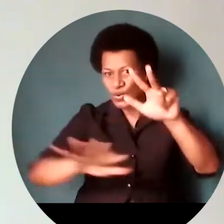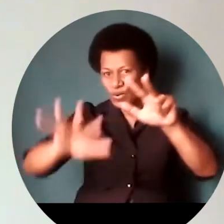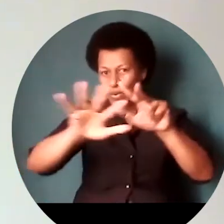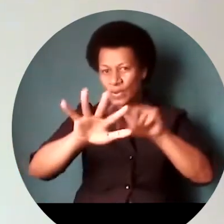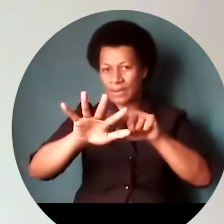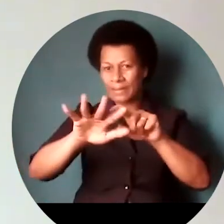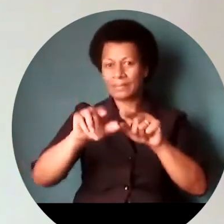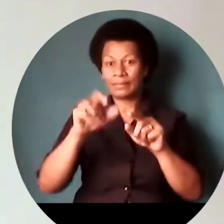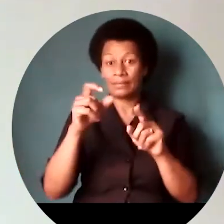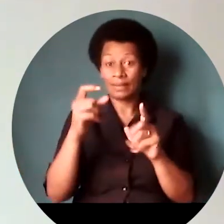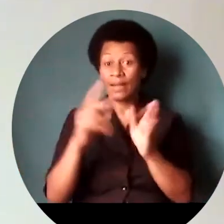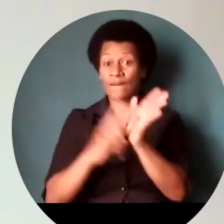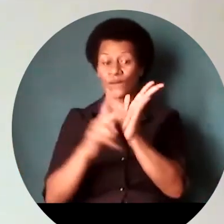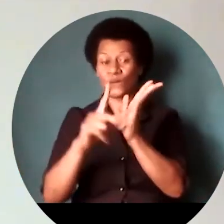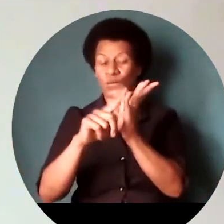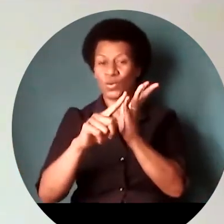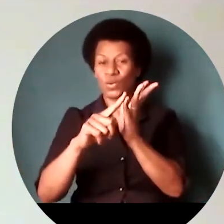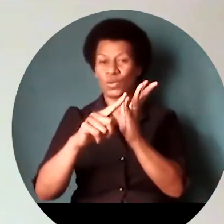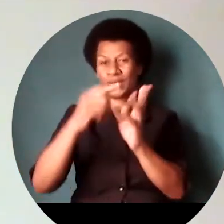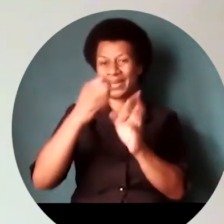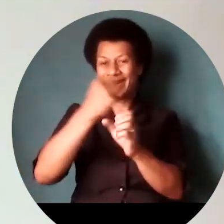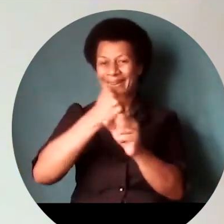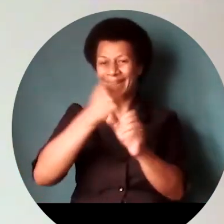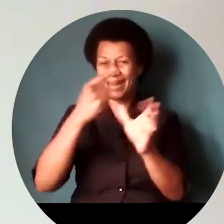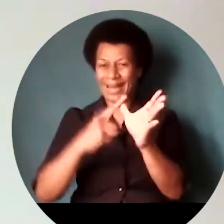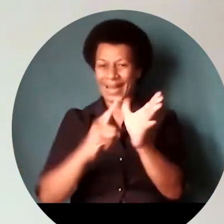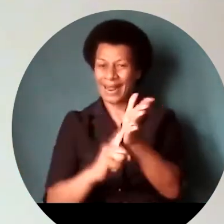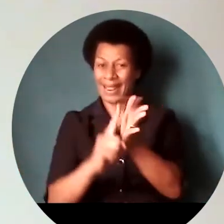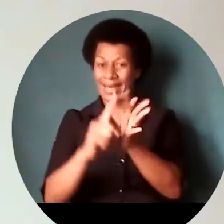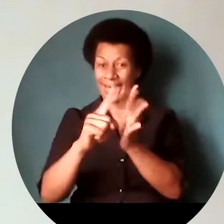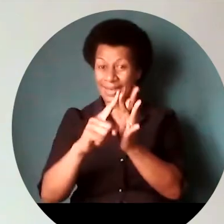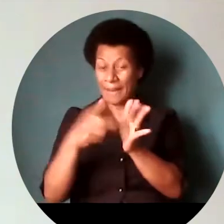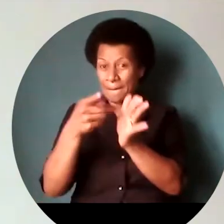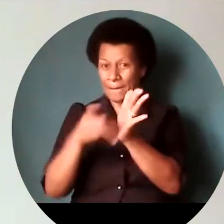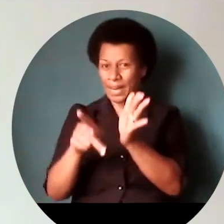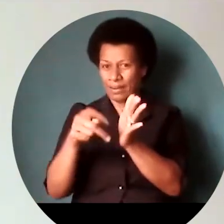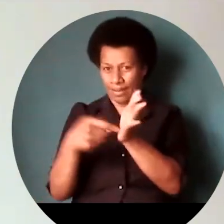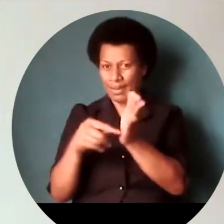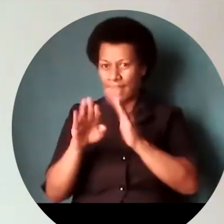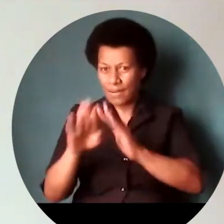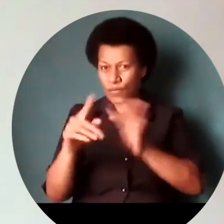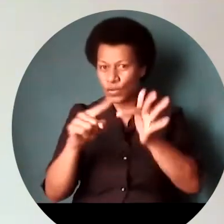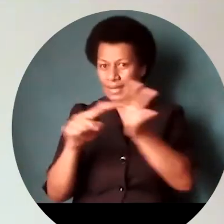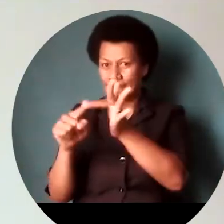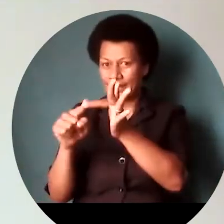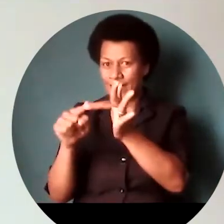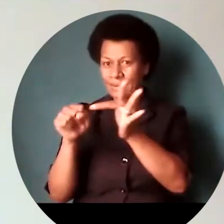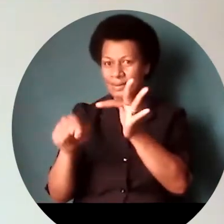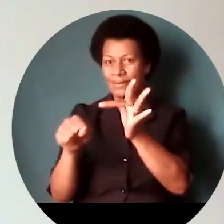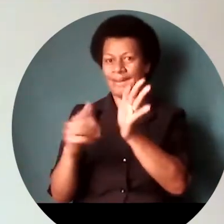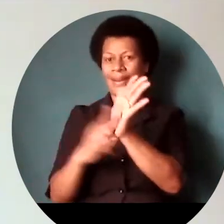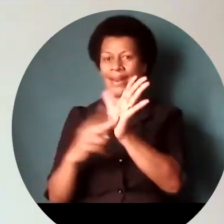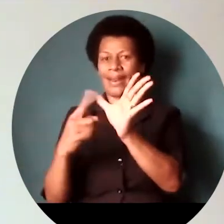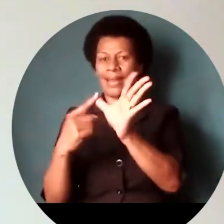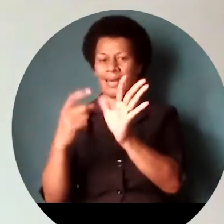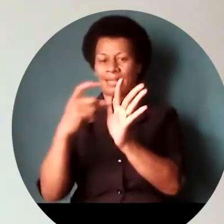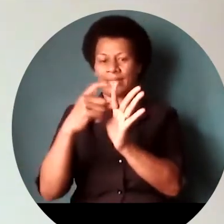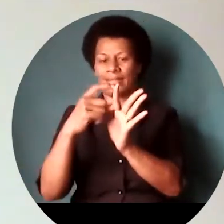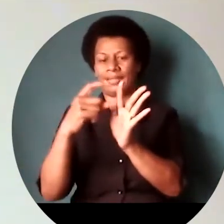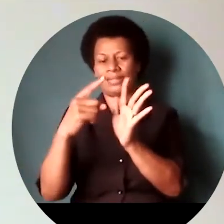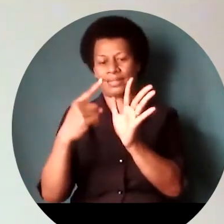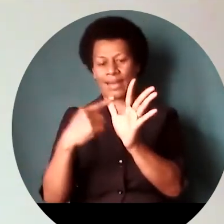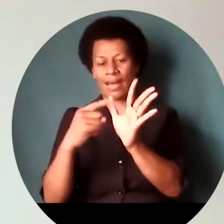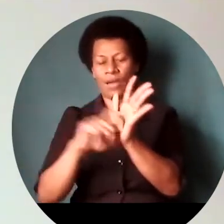Agriculture is the main source of livelihood for the people of Nandaro and is supported by livestock rearing.